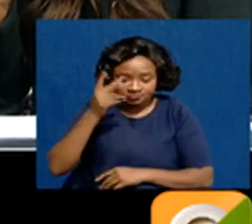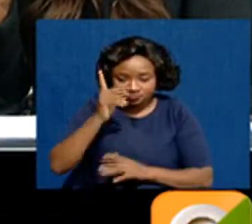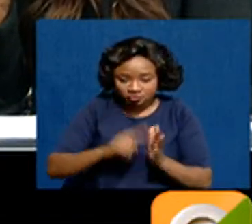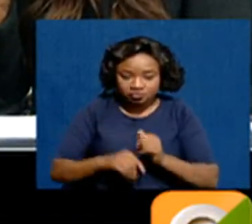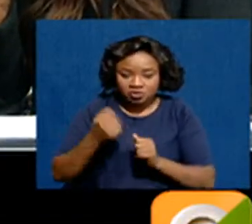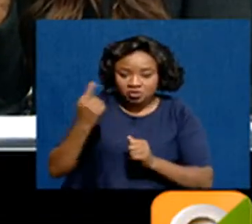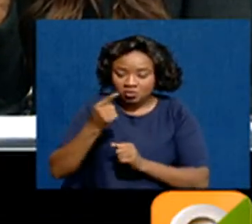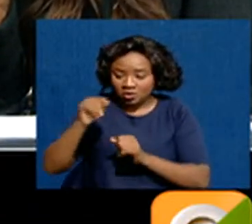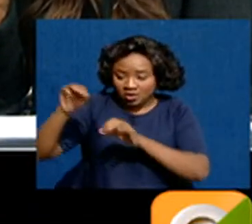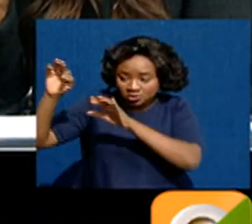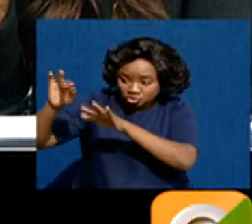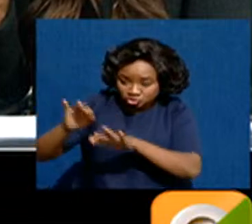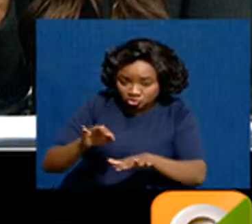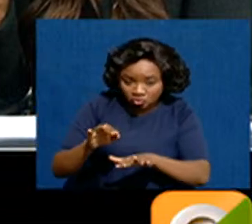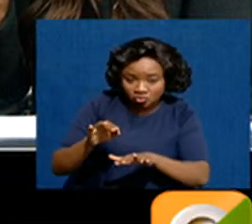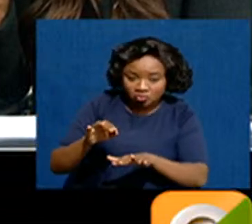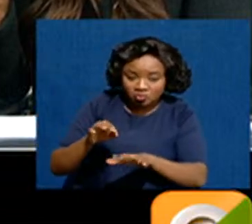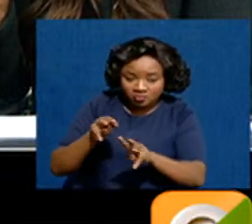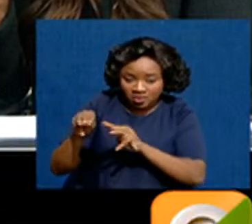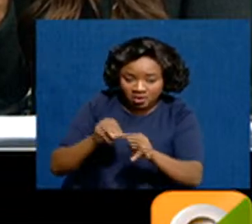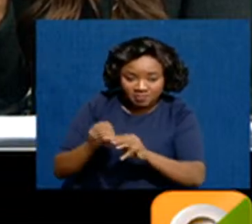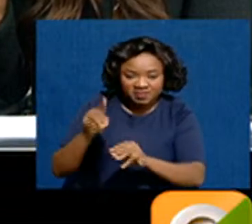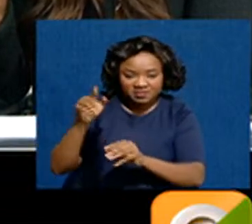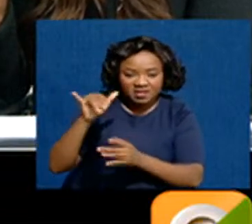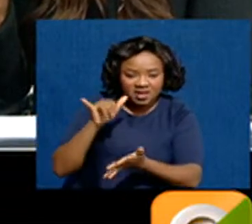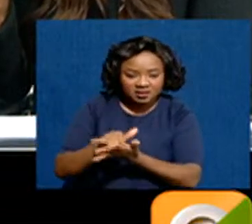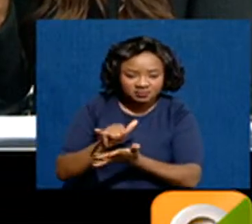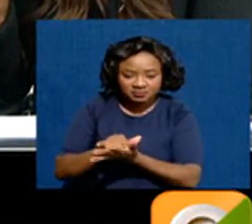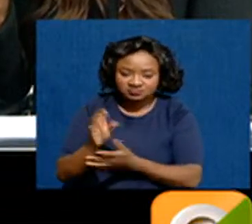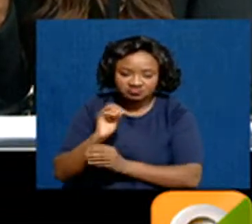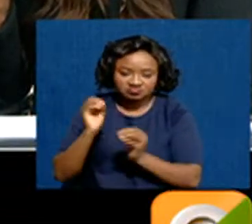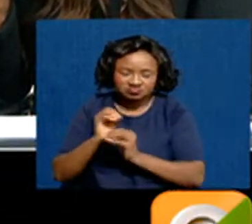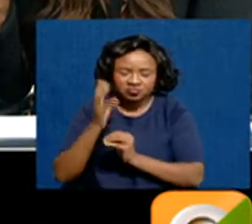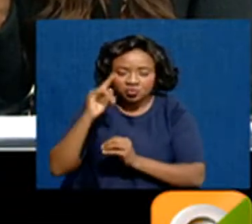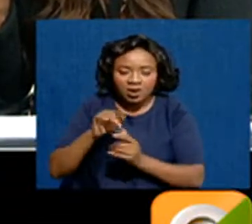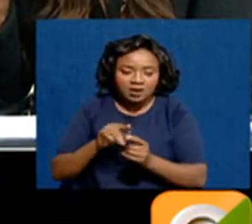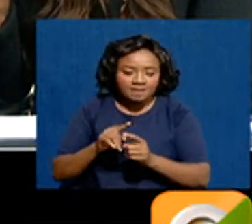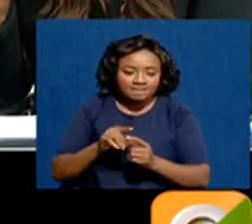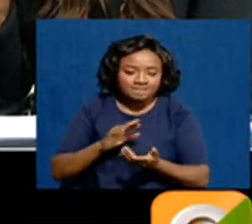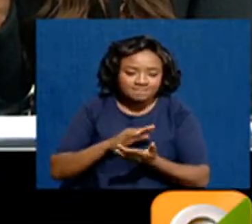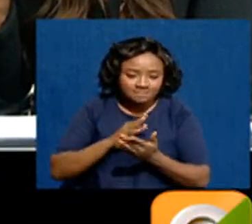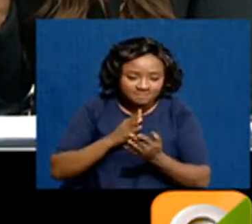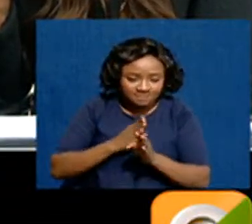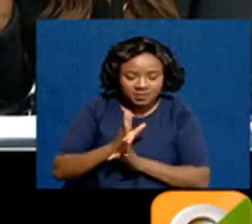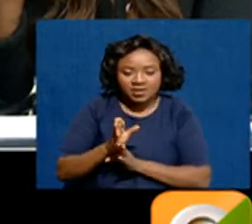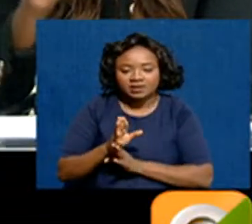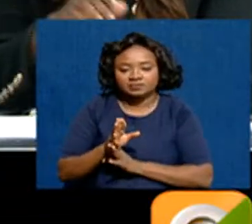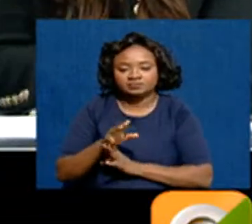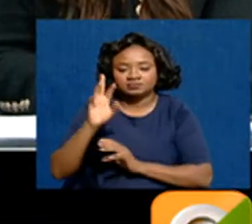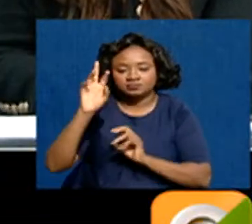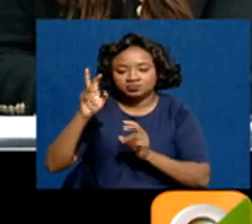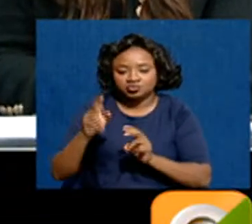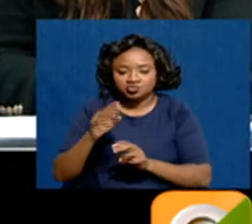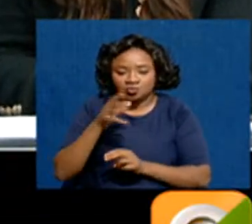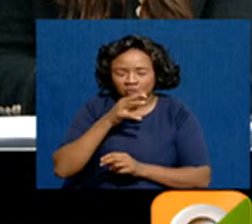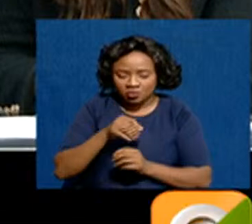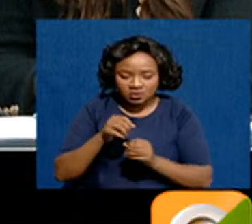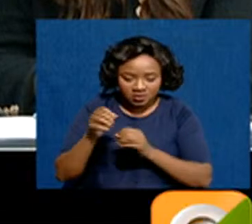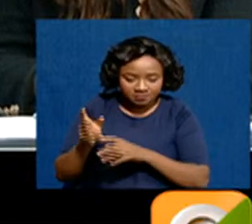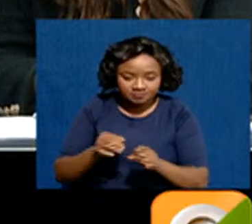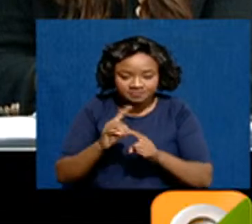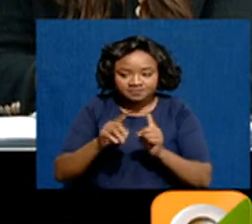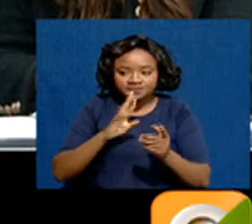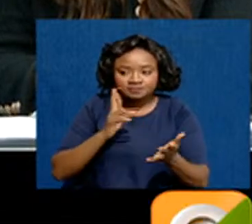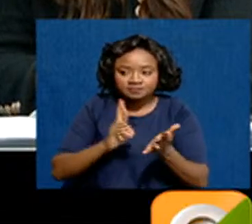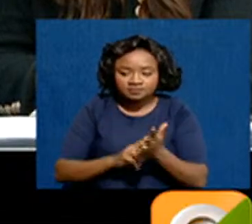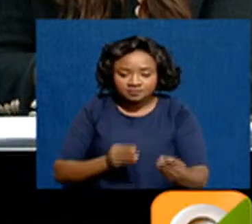slope management. Okay. The slope management is not an issue at the airport because it's flat. All right. The main issue is draining the water from Nairobi City. Okay, in the report that was presented